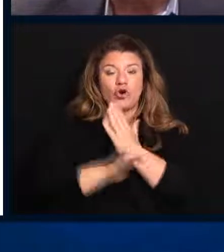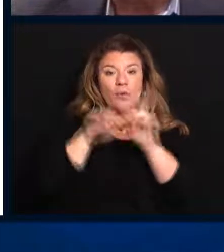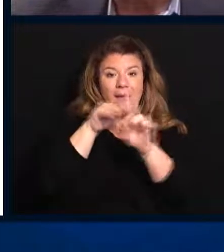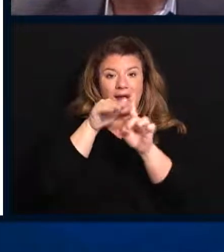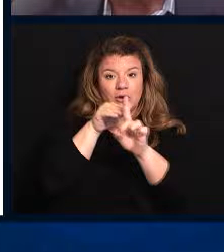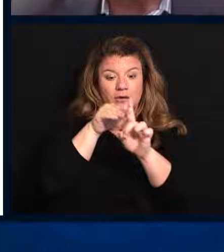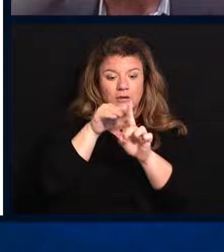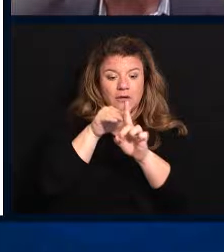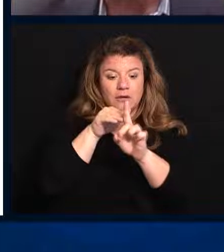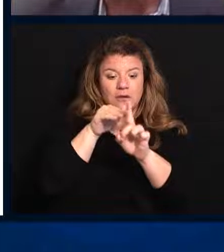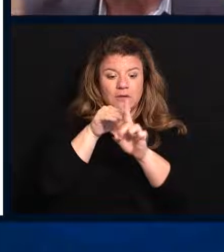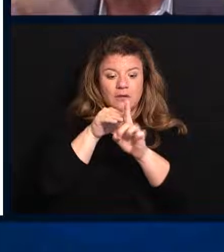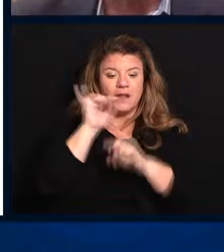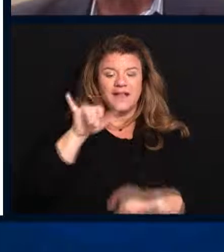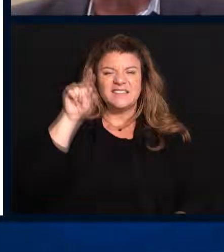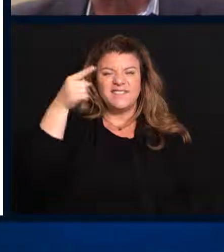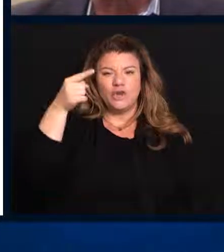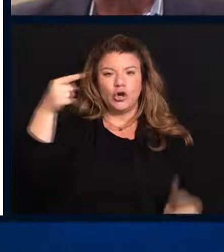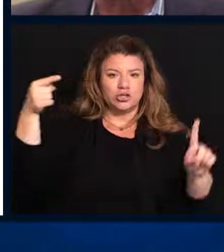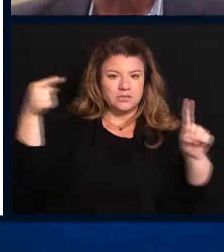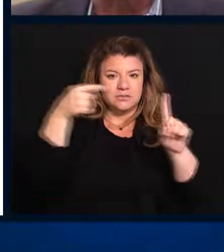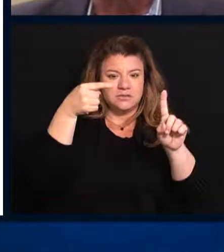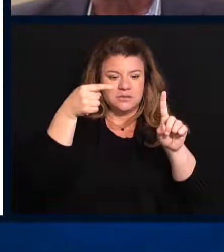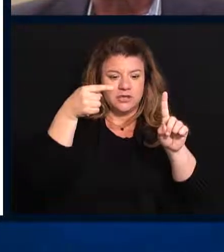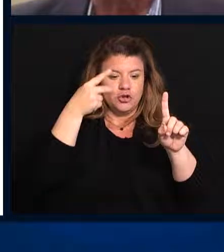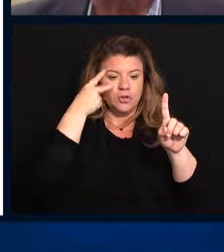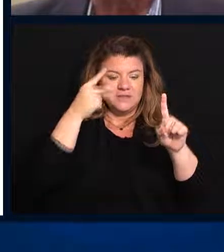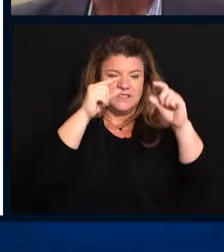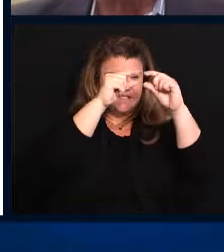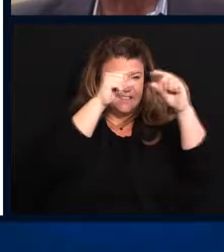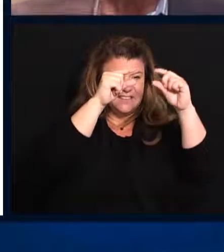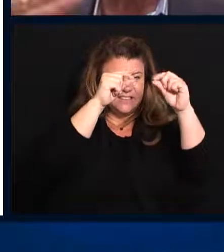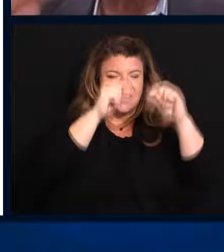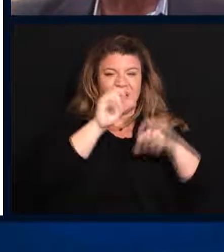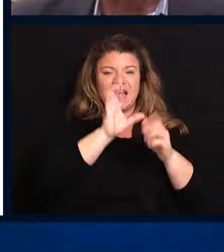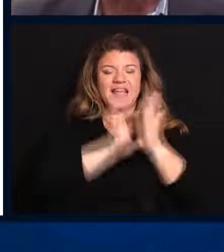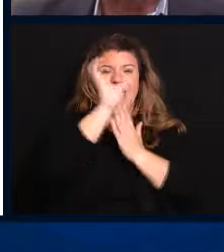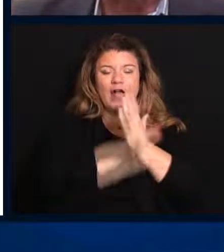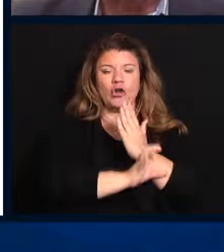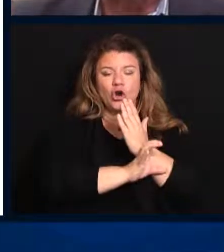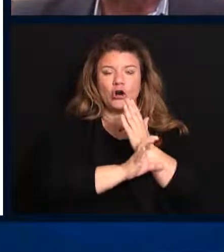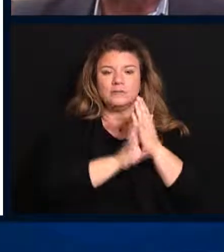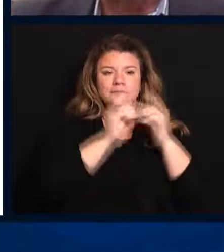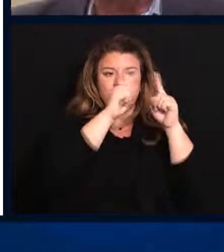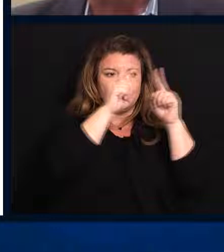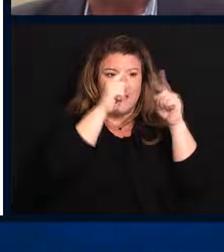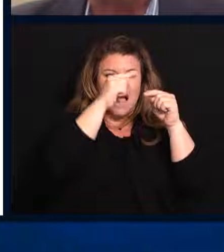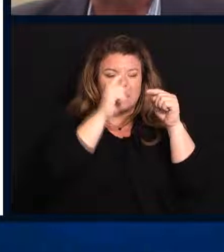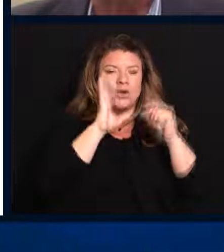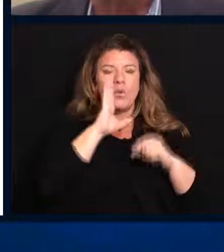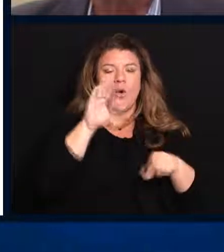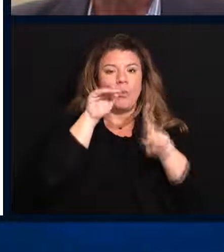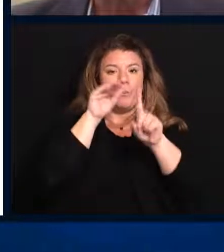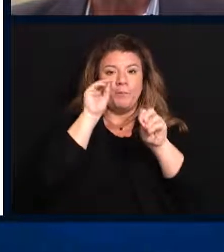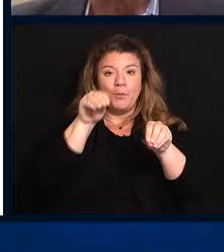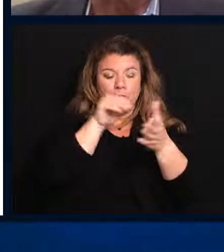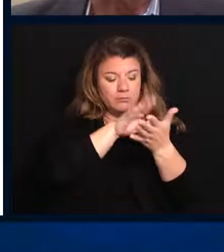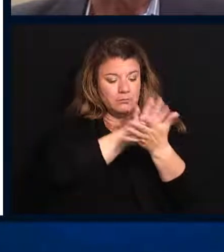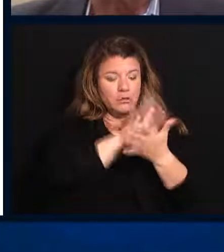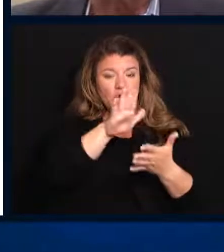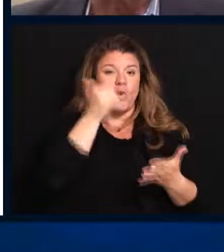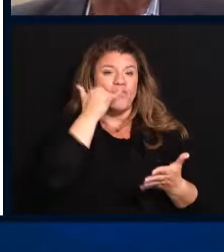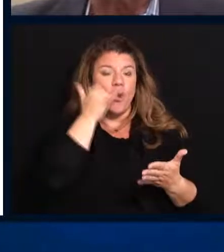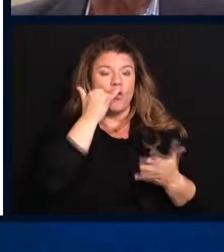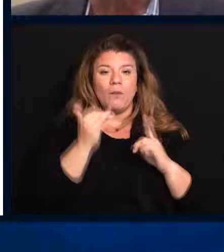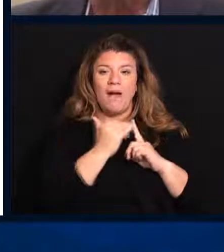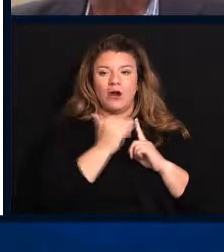is that first arrow where you click on the calendar box, and that will automatically put a reminder on your calendar so that